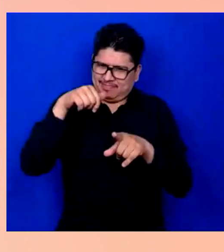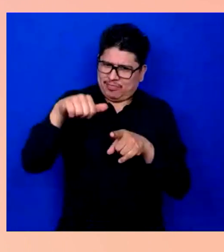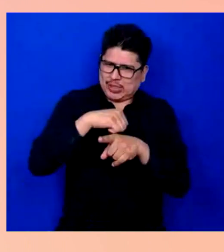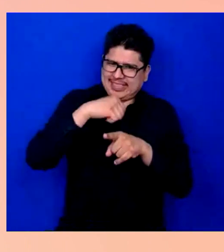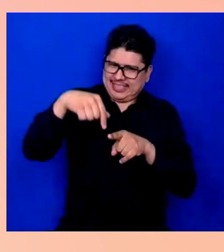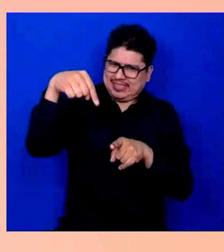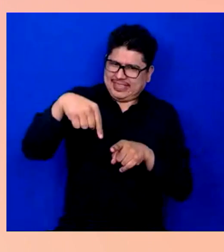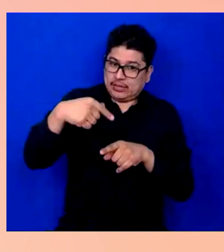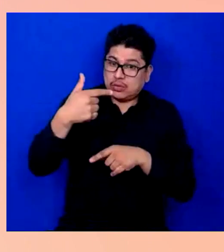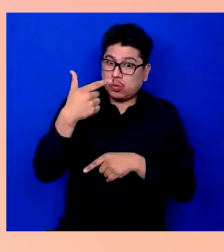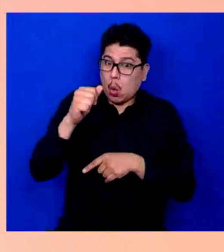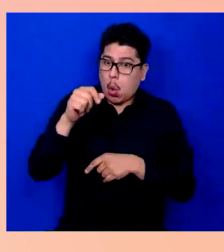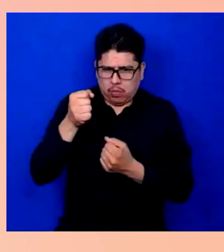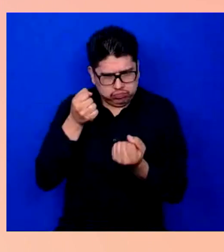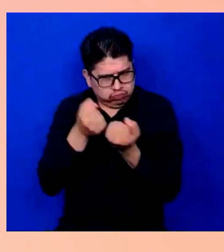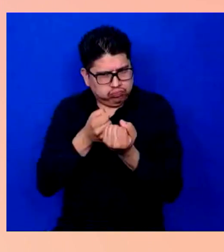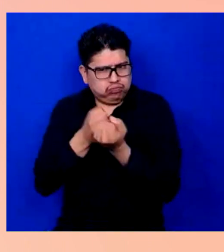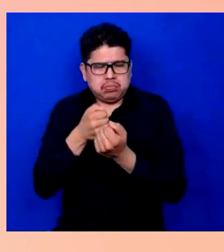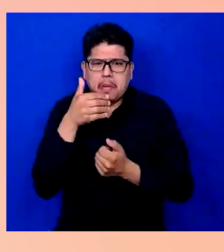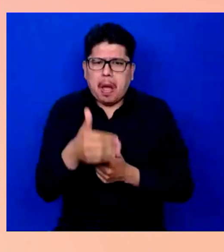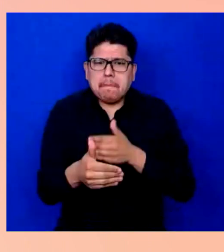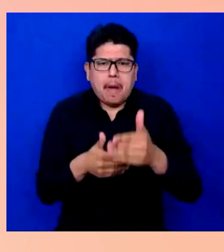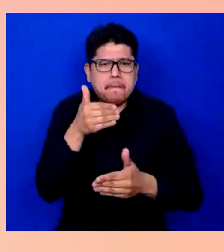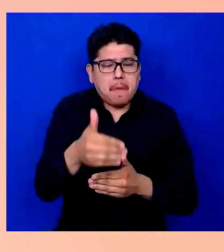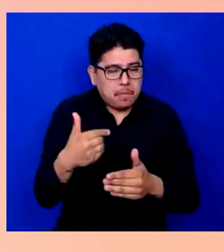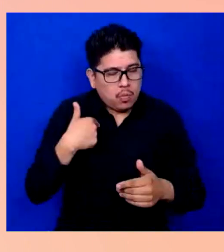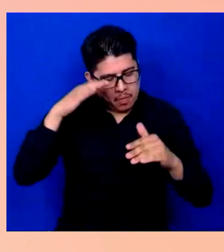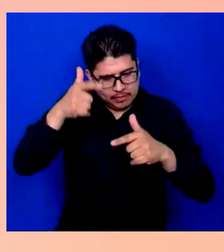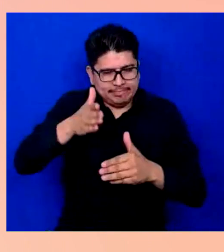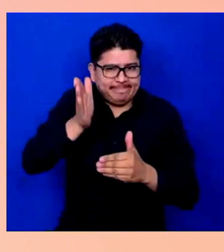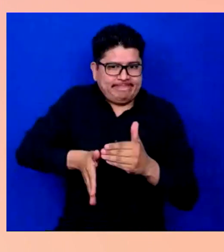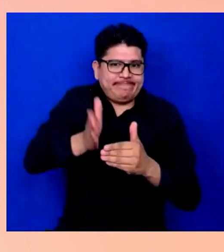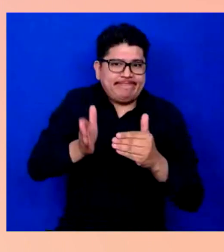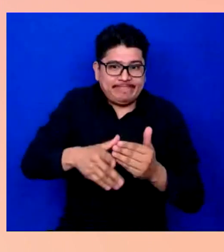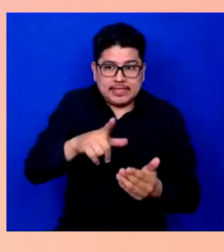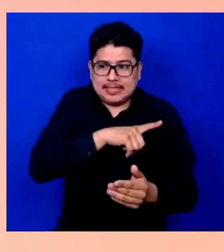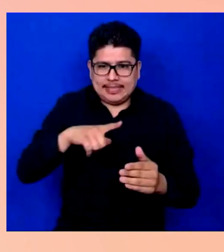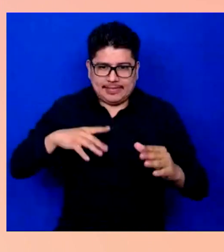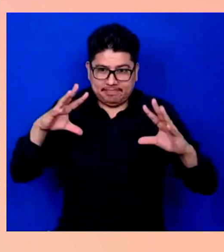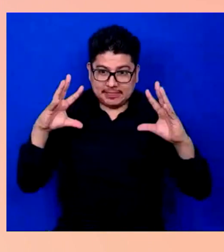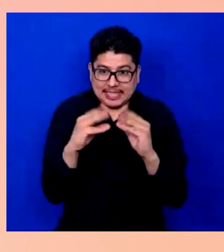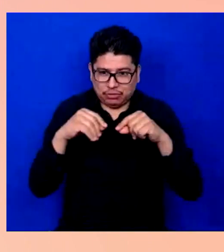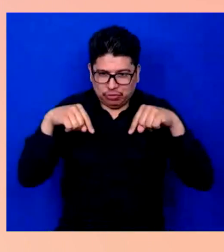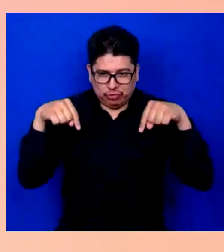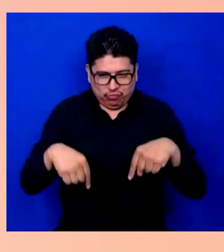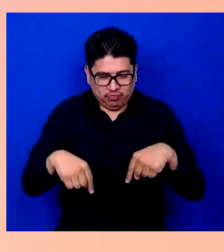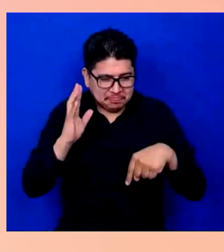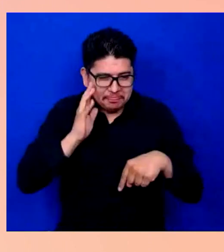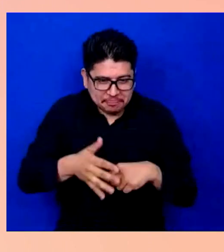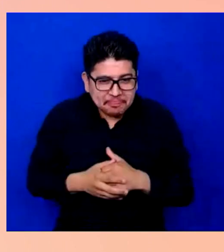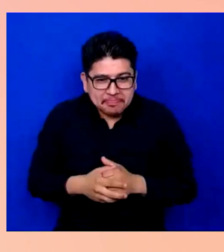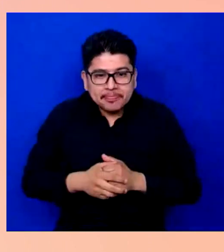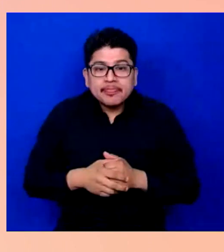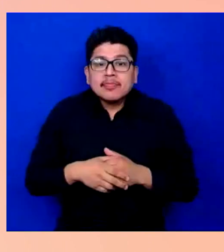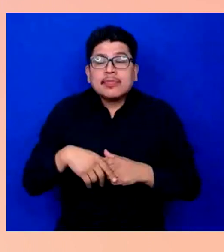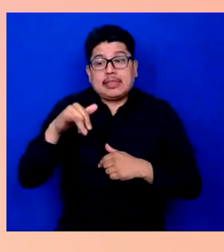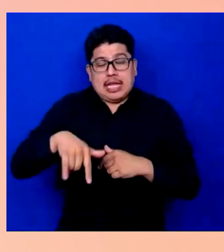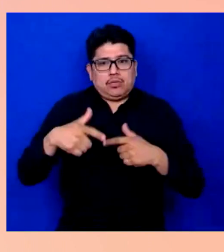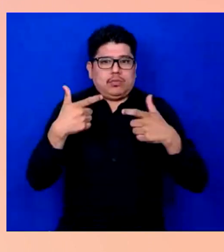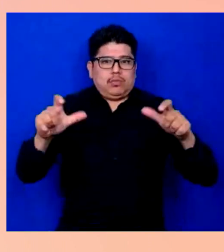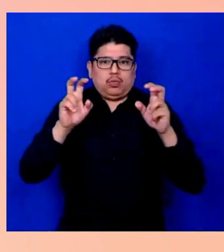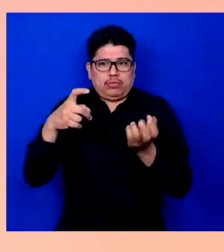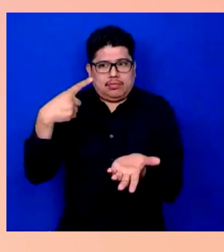done. Hopefully this legislative session. But it is a big issue. You talked about asset limits;